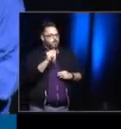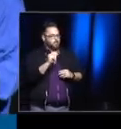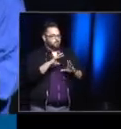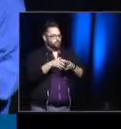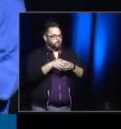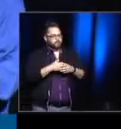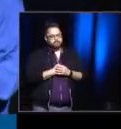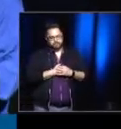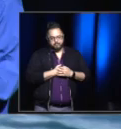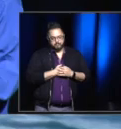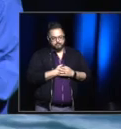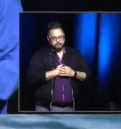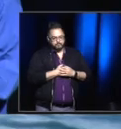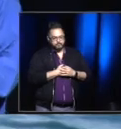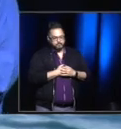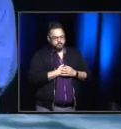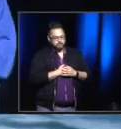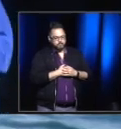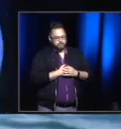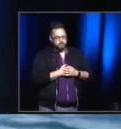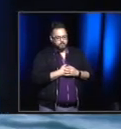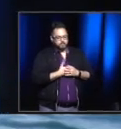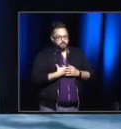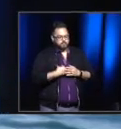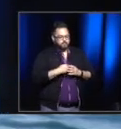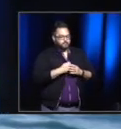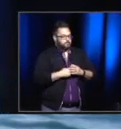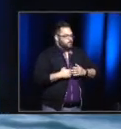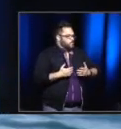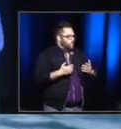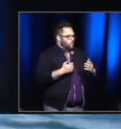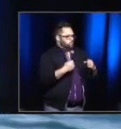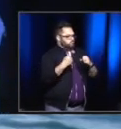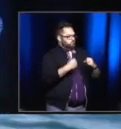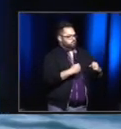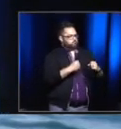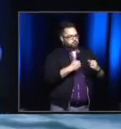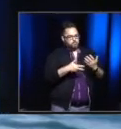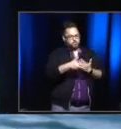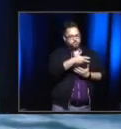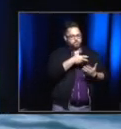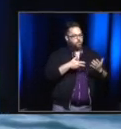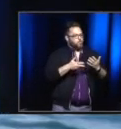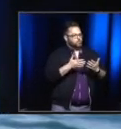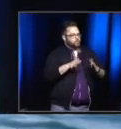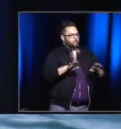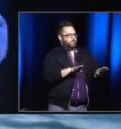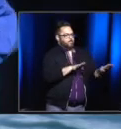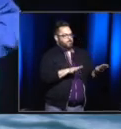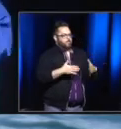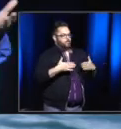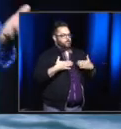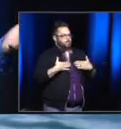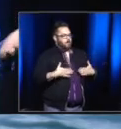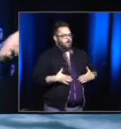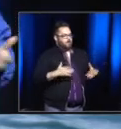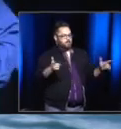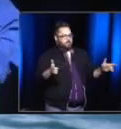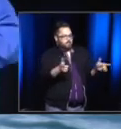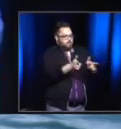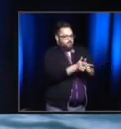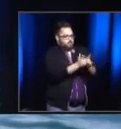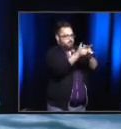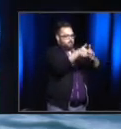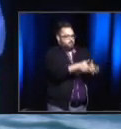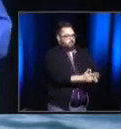this. Right. More intense social behavior often involves body-to-body contact. It can be friendly, playful behavior